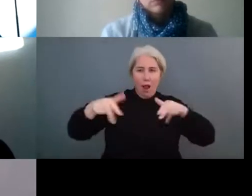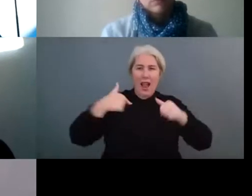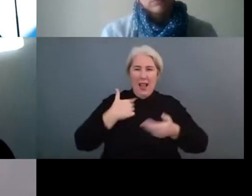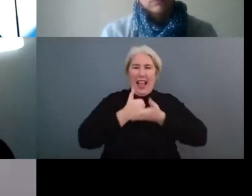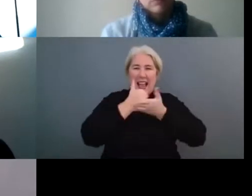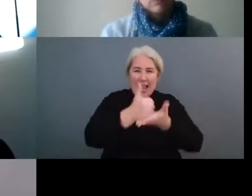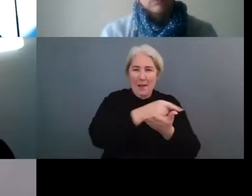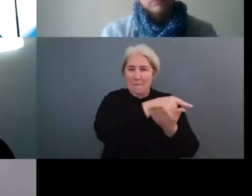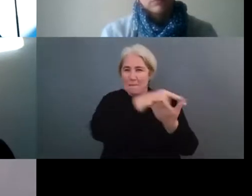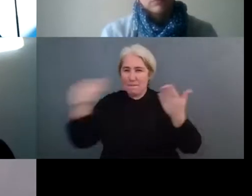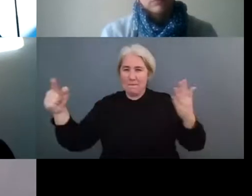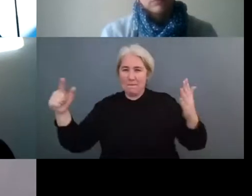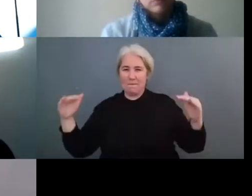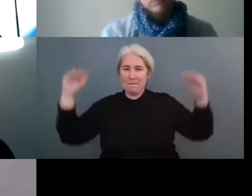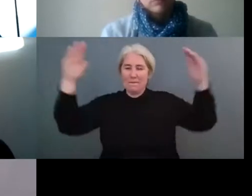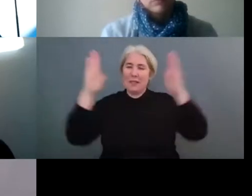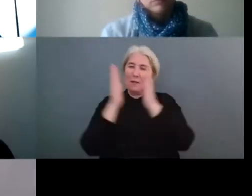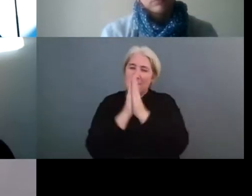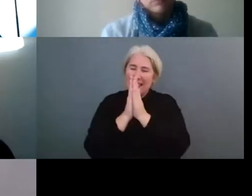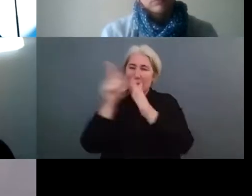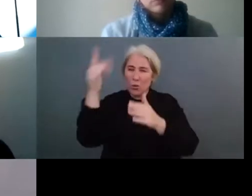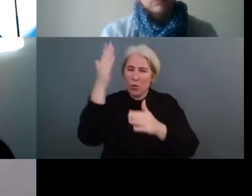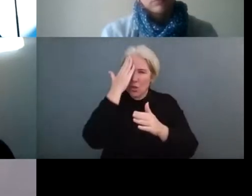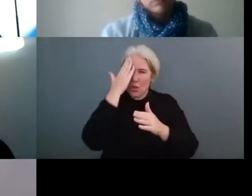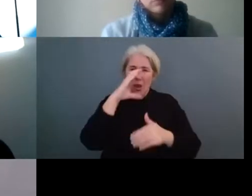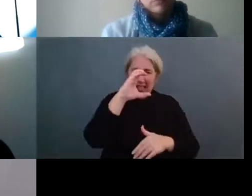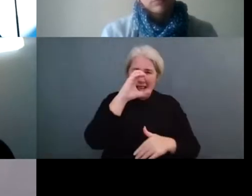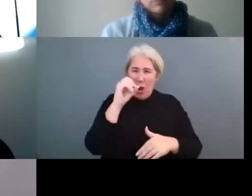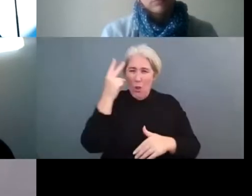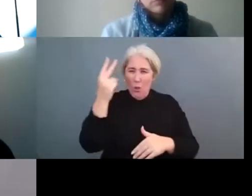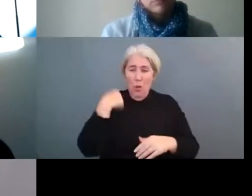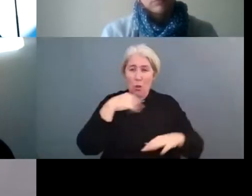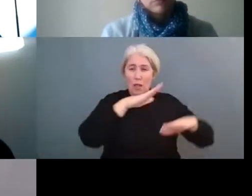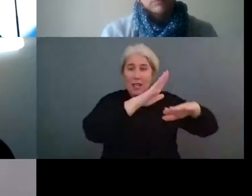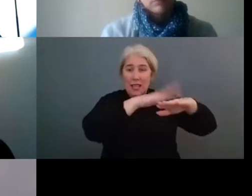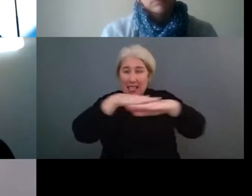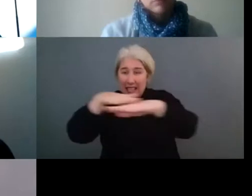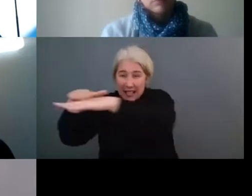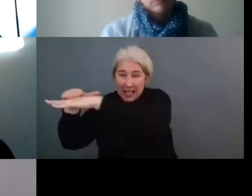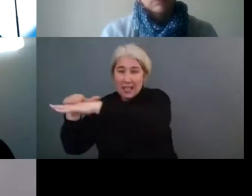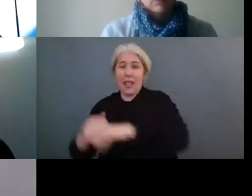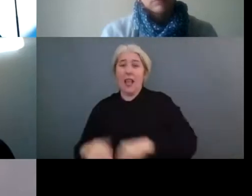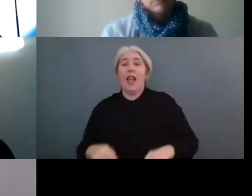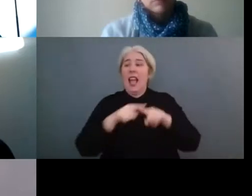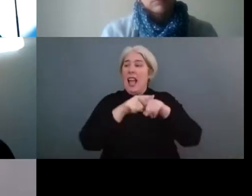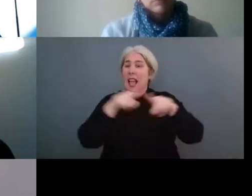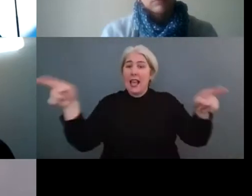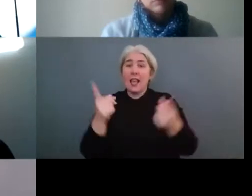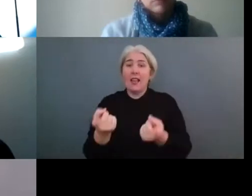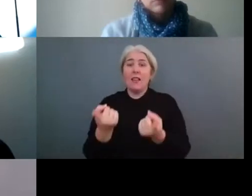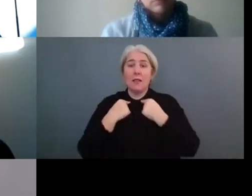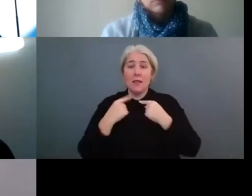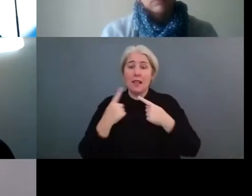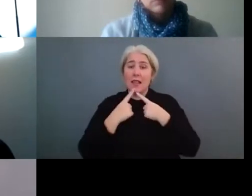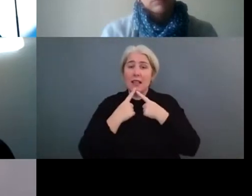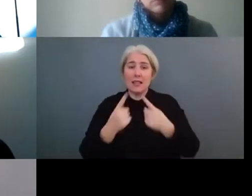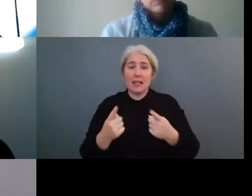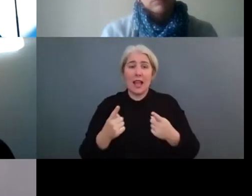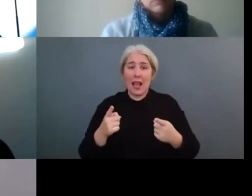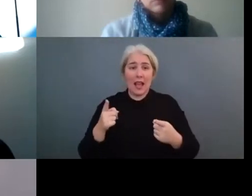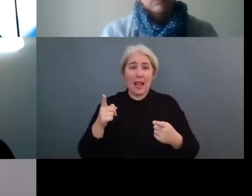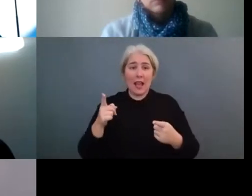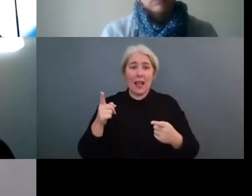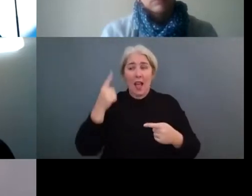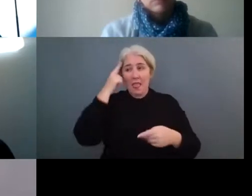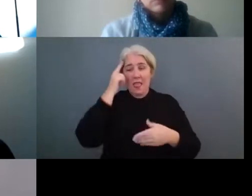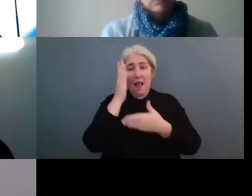their carbon footprint. And what's coming back to us, it's in most cases, a very large percentage, way over half, will